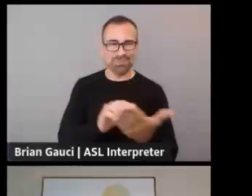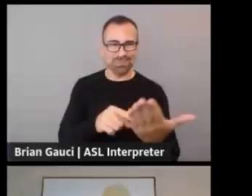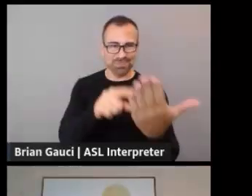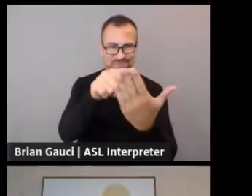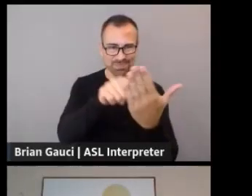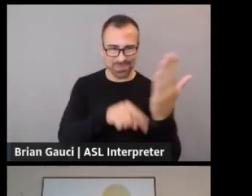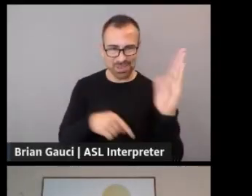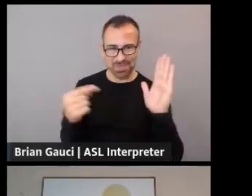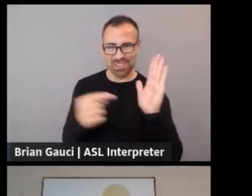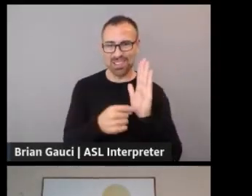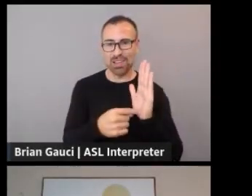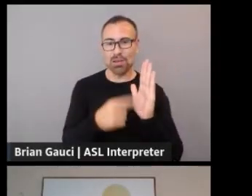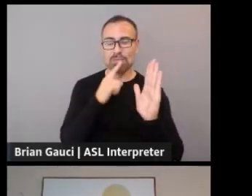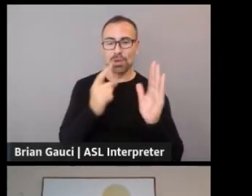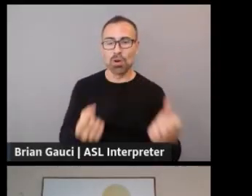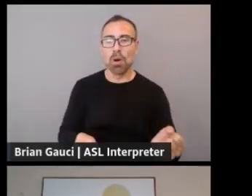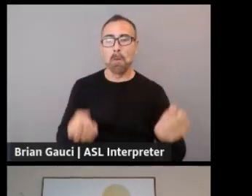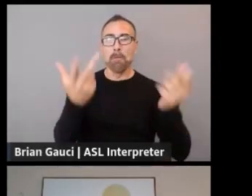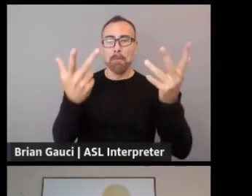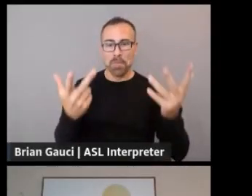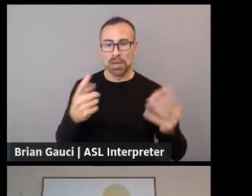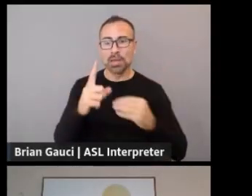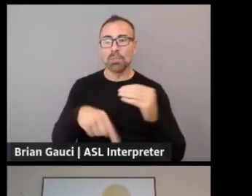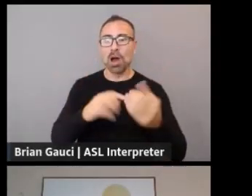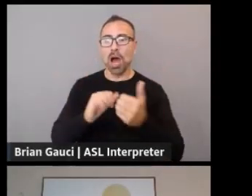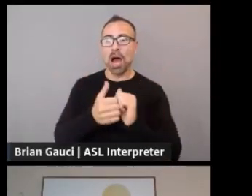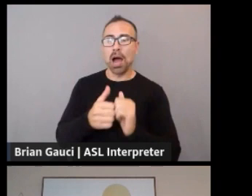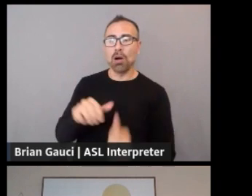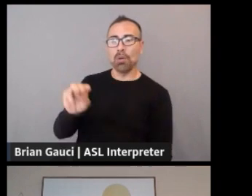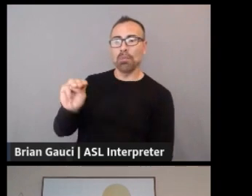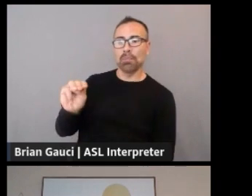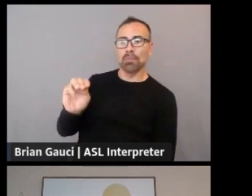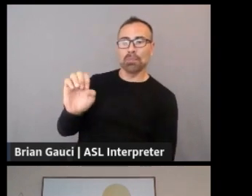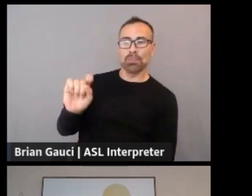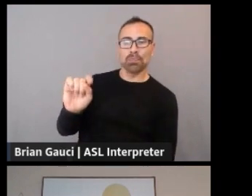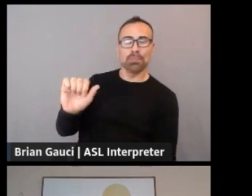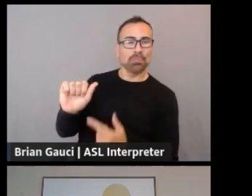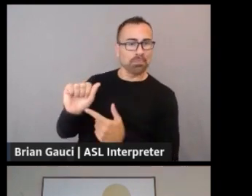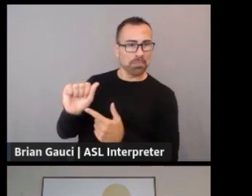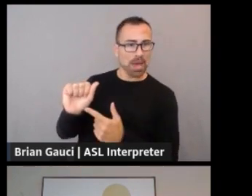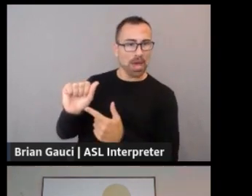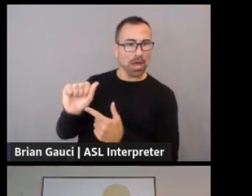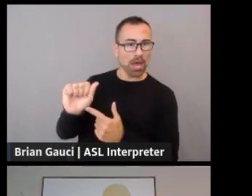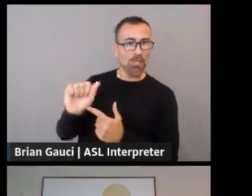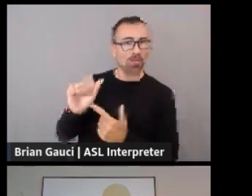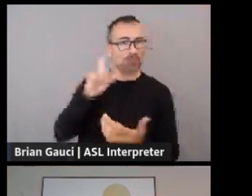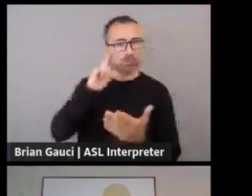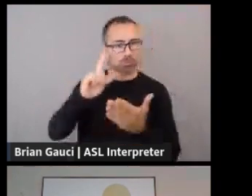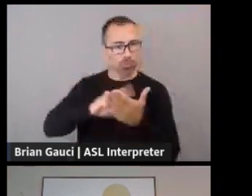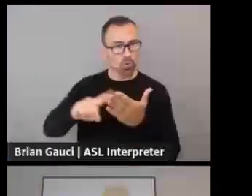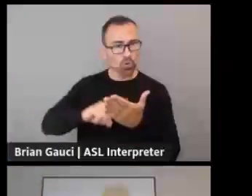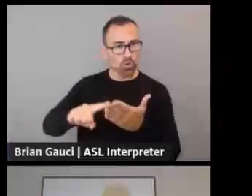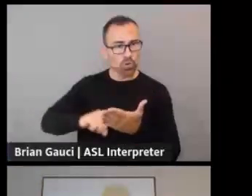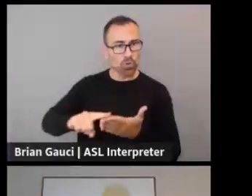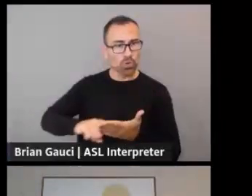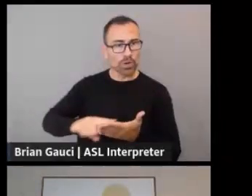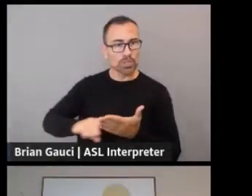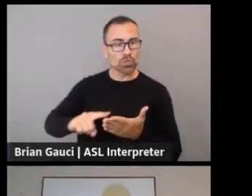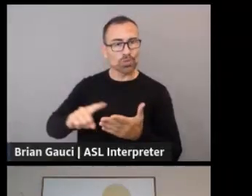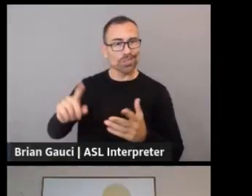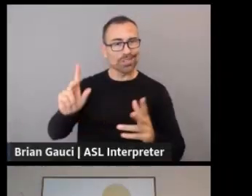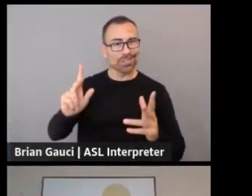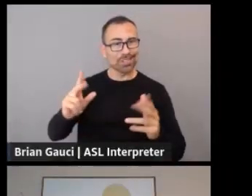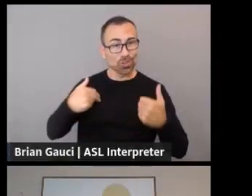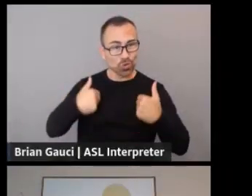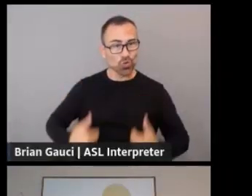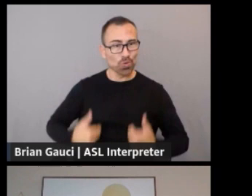on how Meta actually went through and researched this human feedback with human preferences